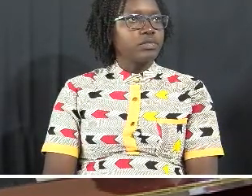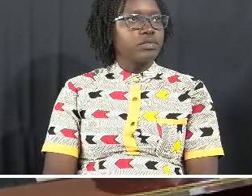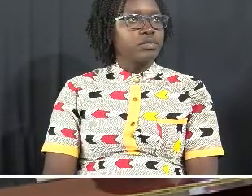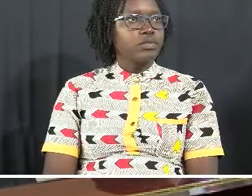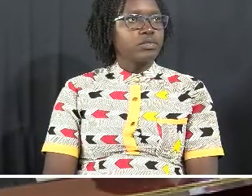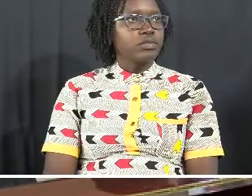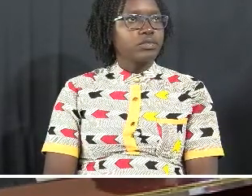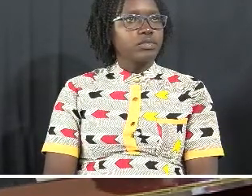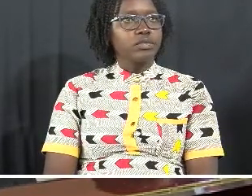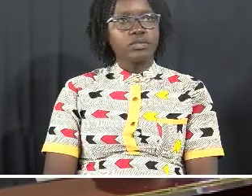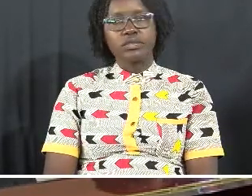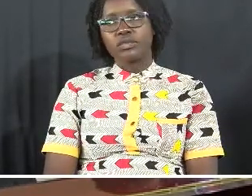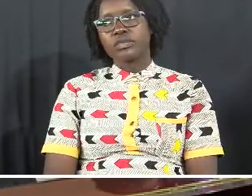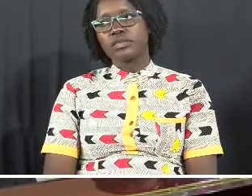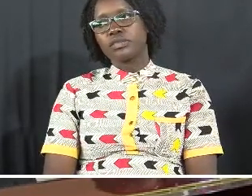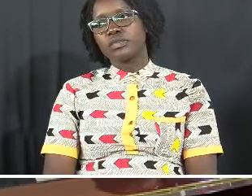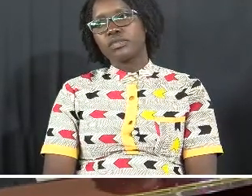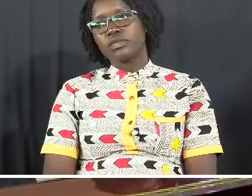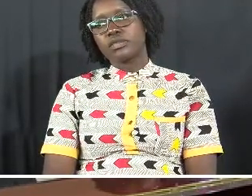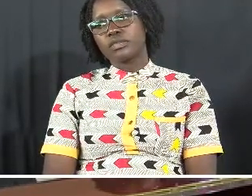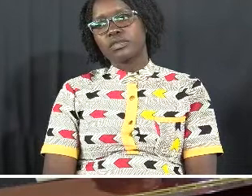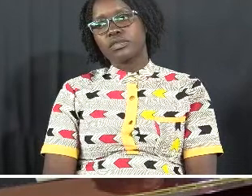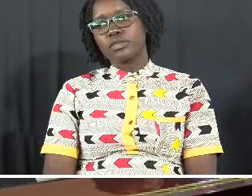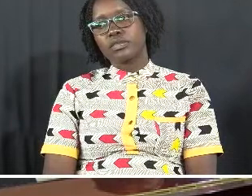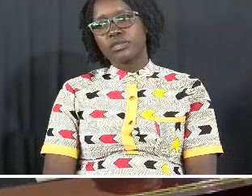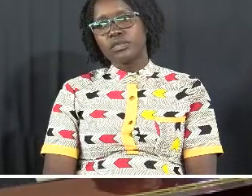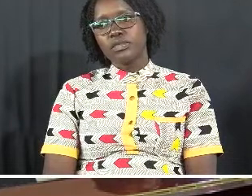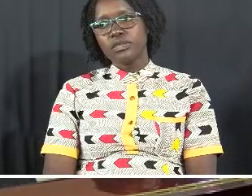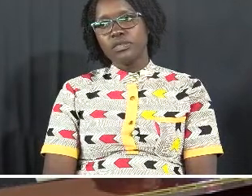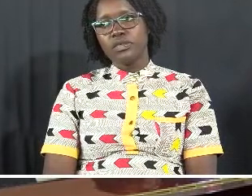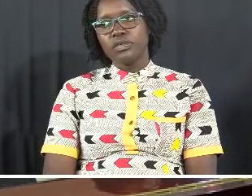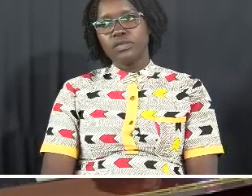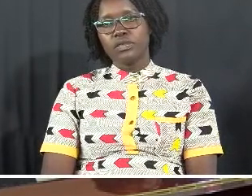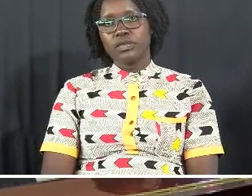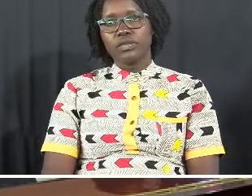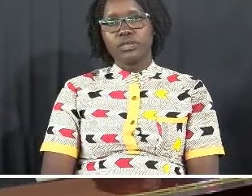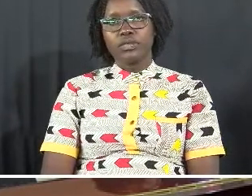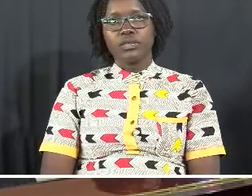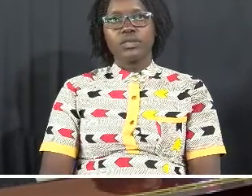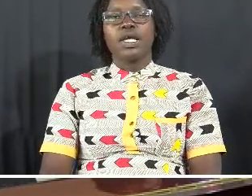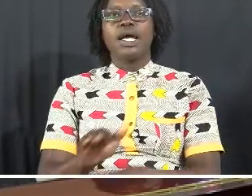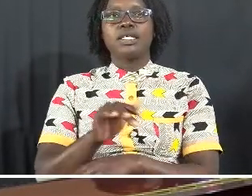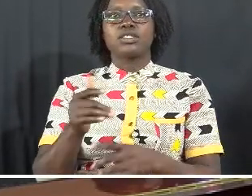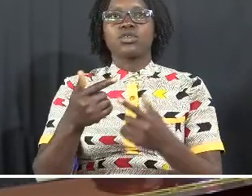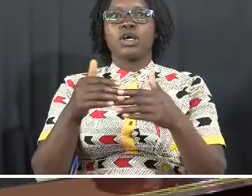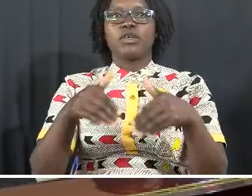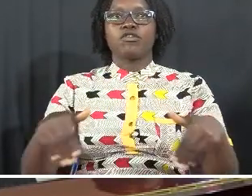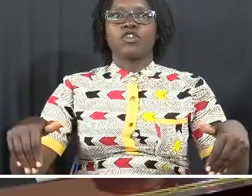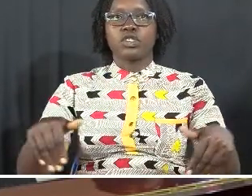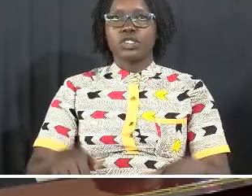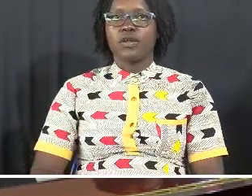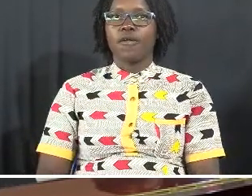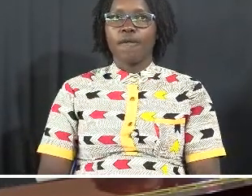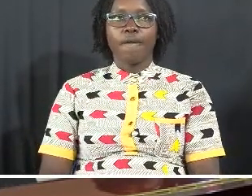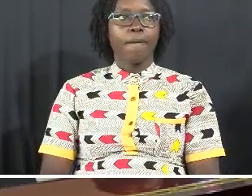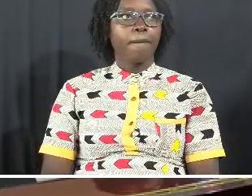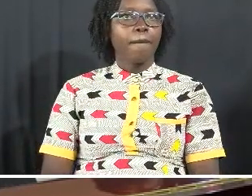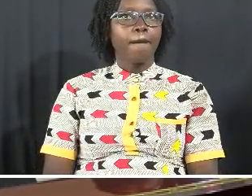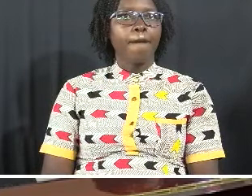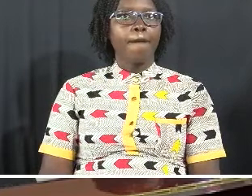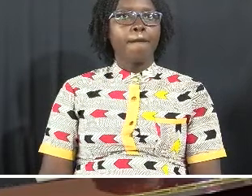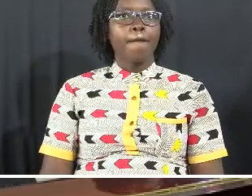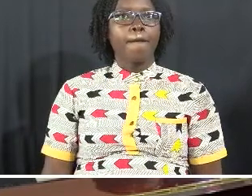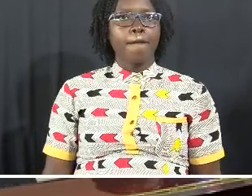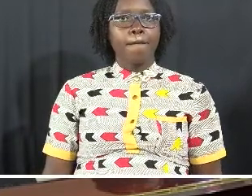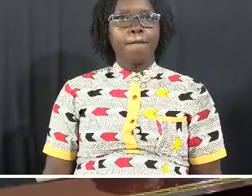wish to be among the baptismal candidates, just come in front as we pray for you. We want to dedicate you as you